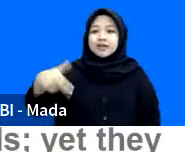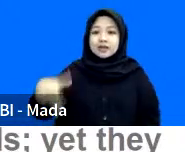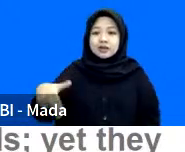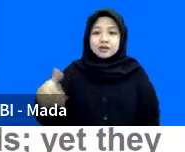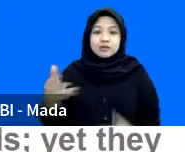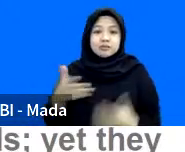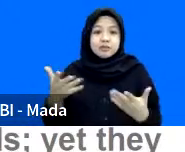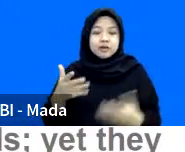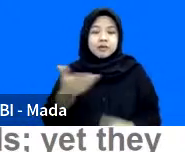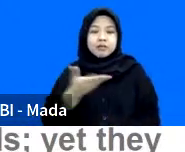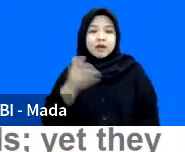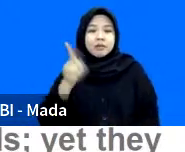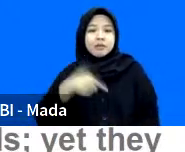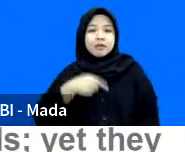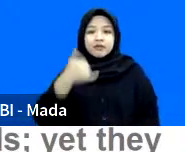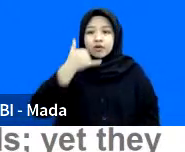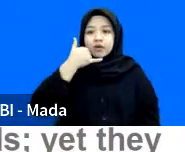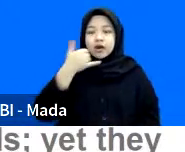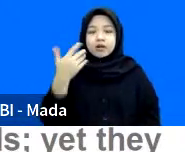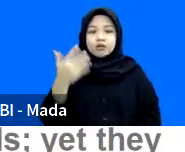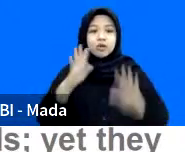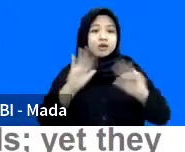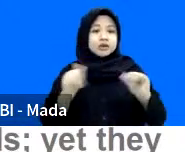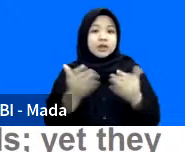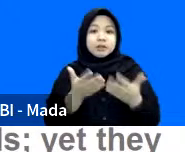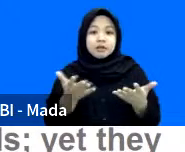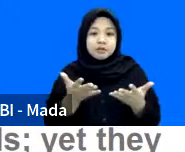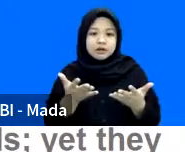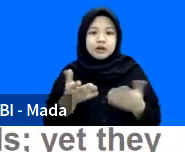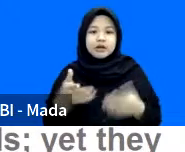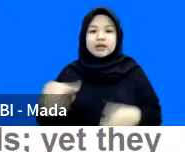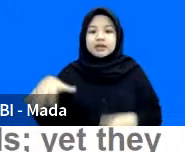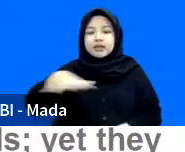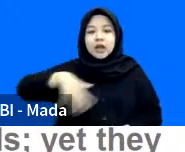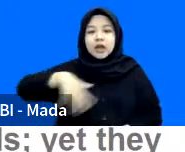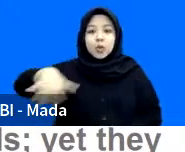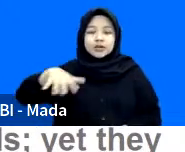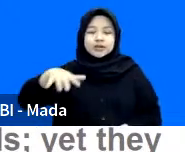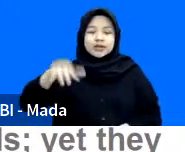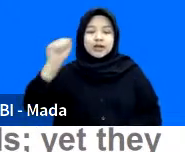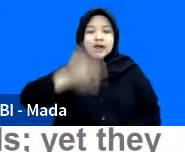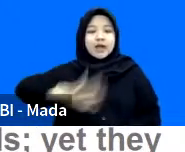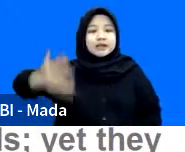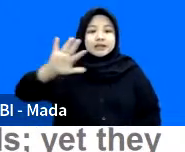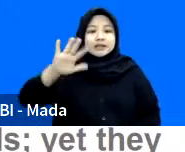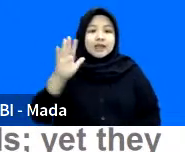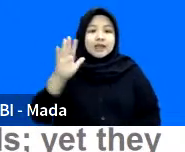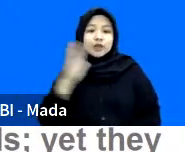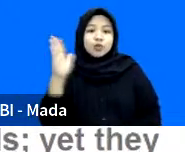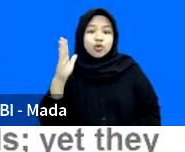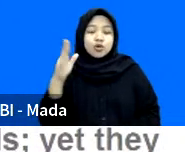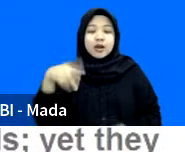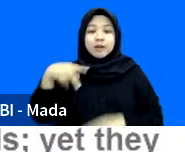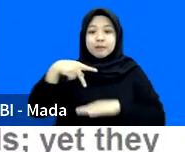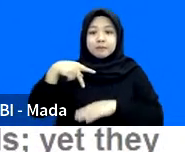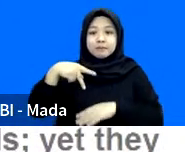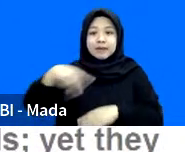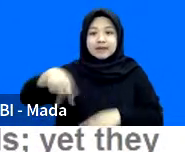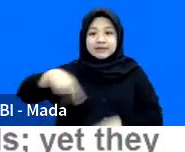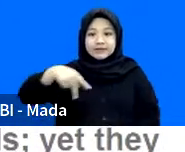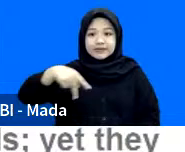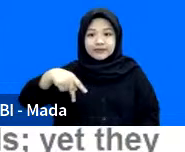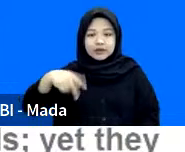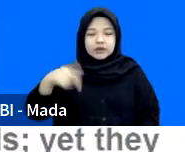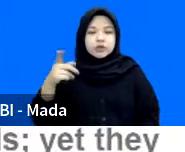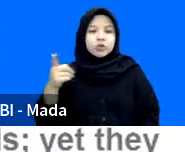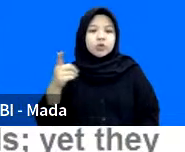the outcomes. And in the East Asia and Pacific region, in many cases, gender norms and stereotypes influence what